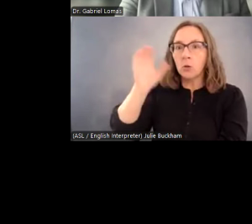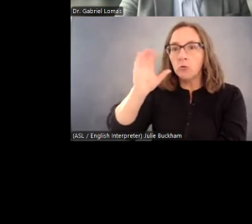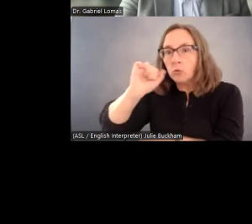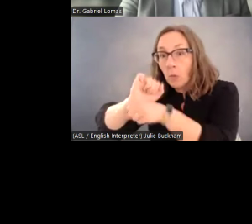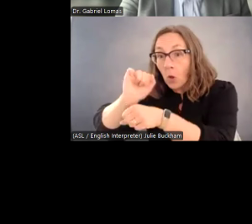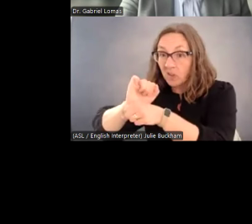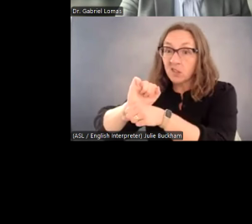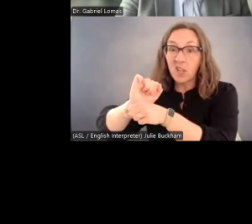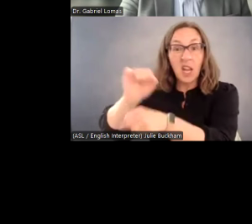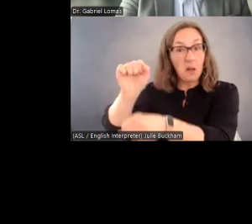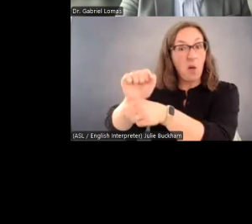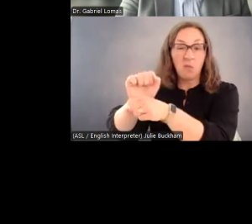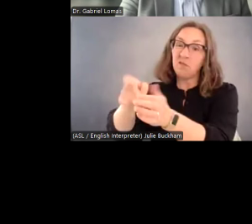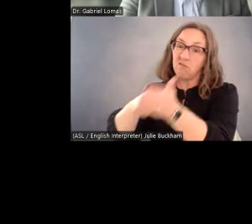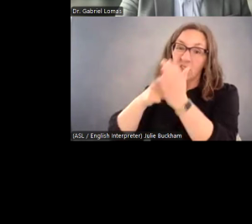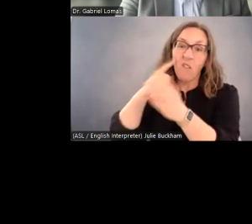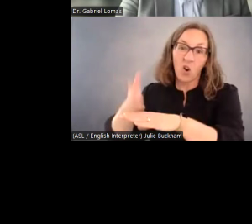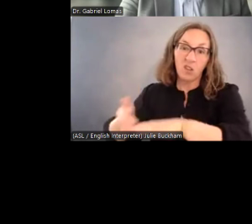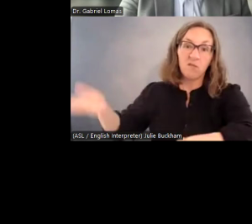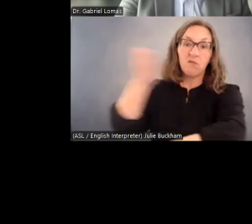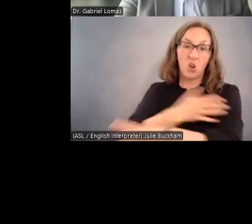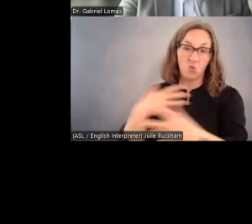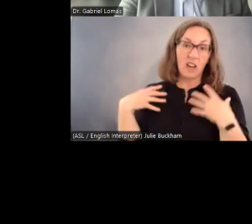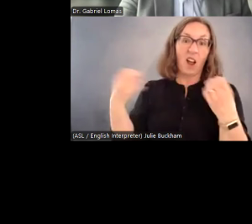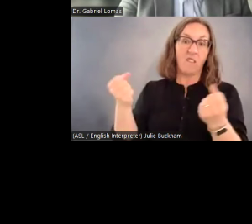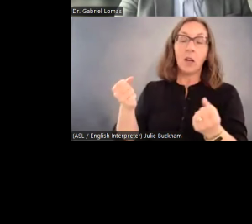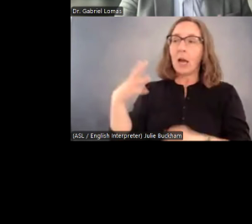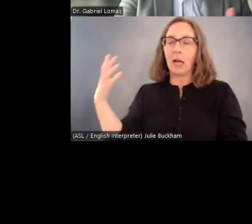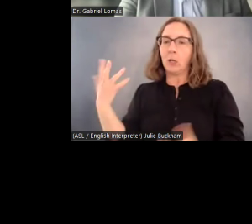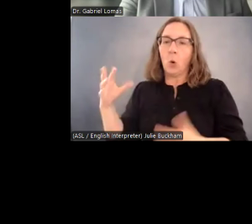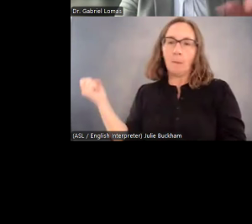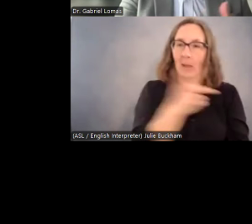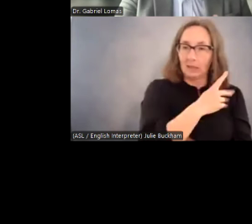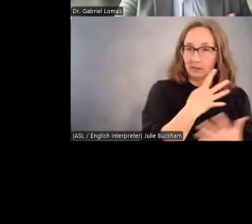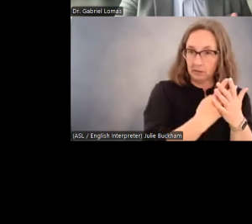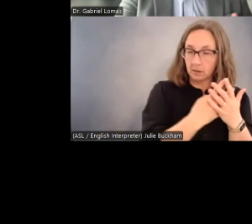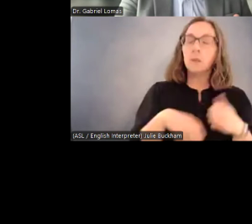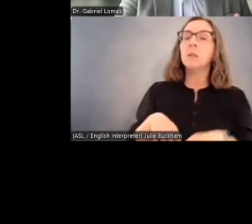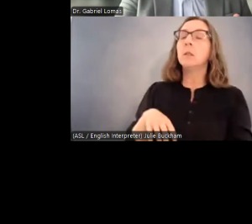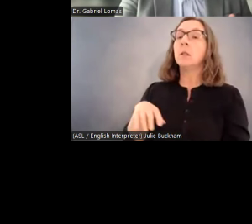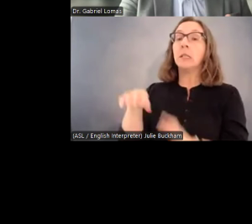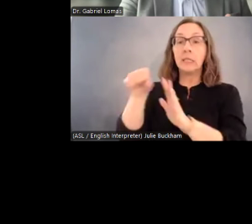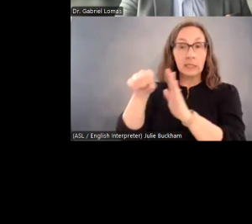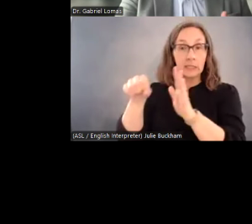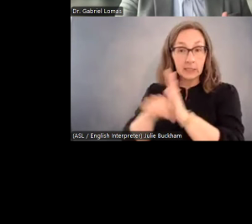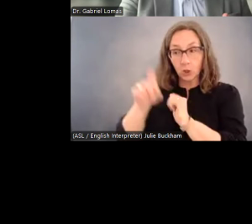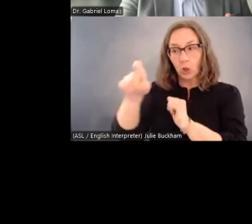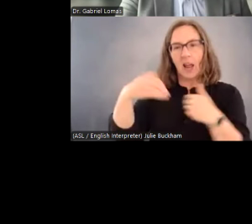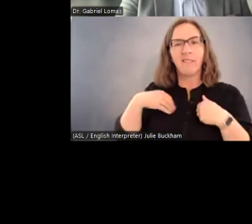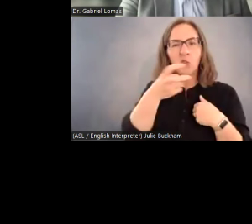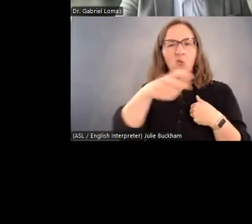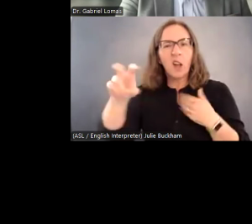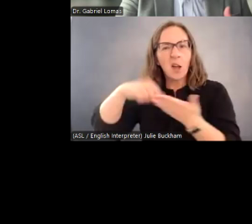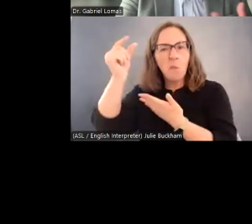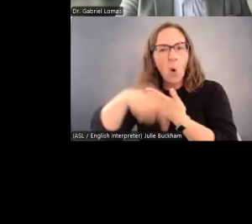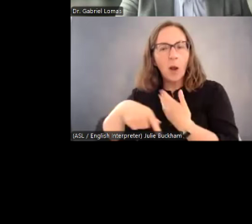critical to recovery and reducing recidivism. States should ensure that transitional programs are available for deaf people, including access to